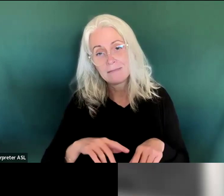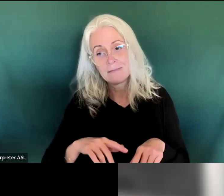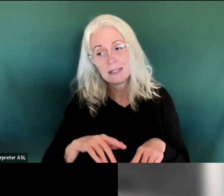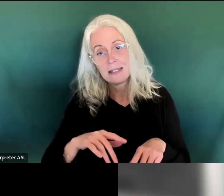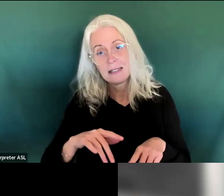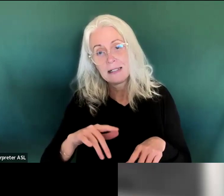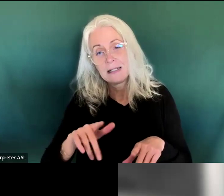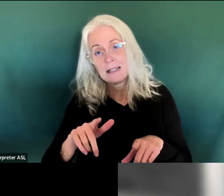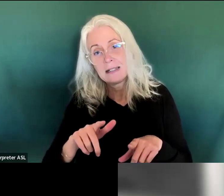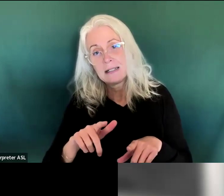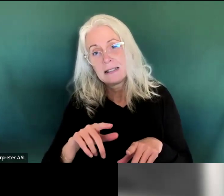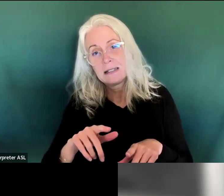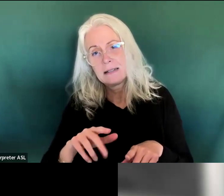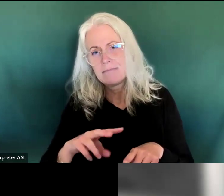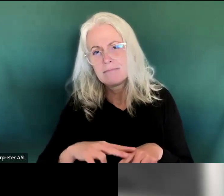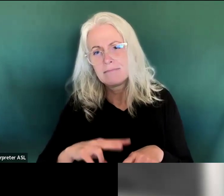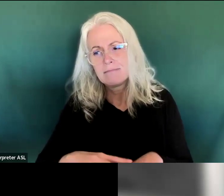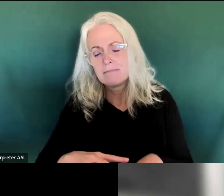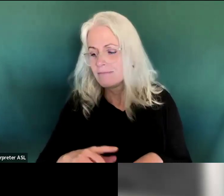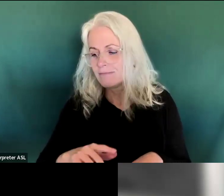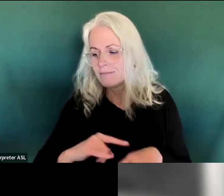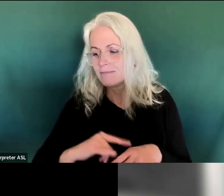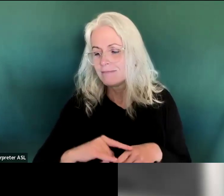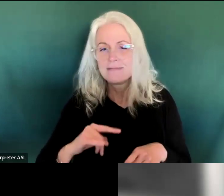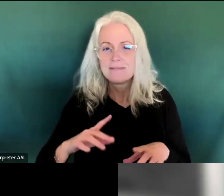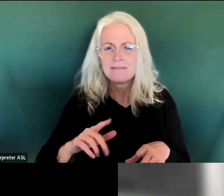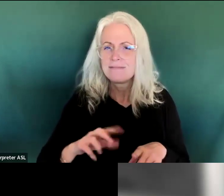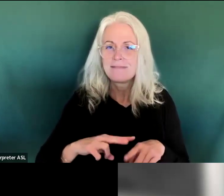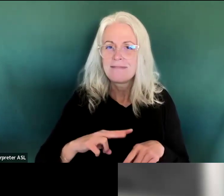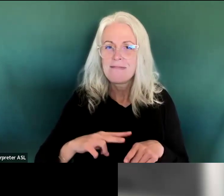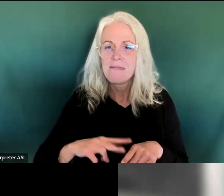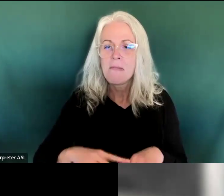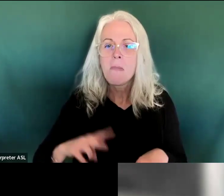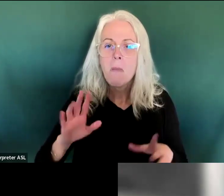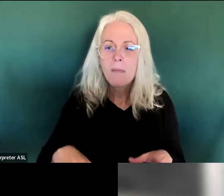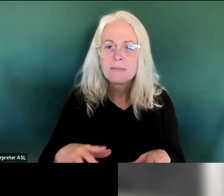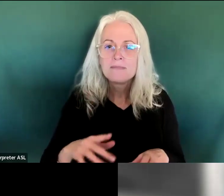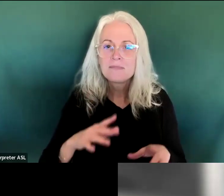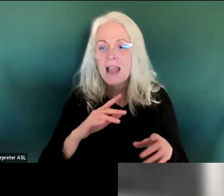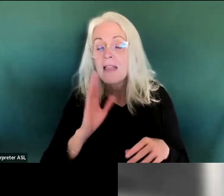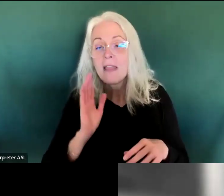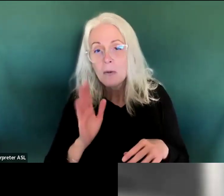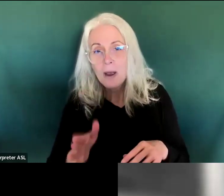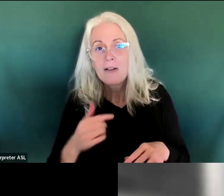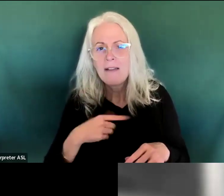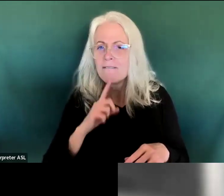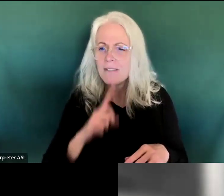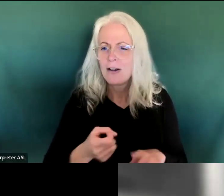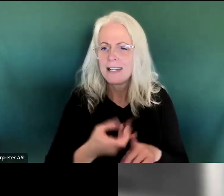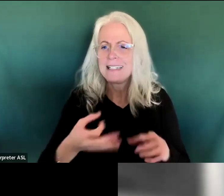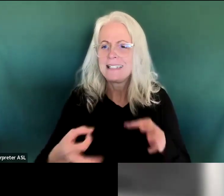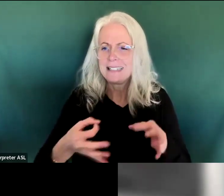approved, they will go through an onboarding process with a third-party administrator, Maximus. So they will get very